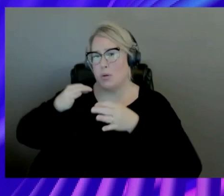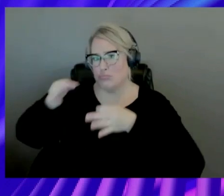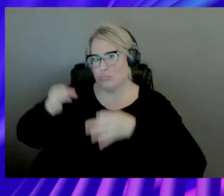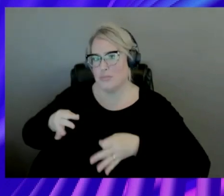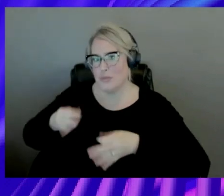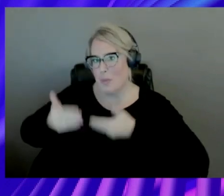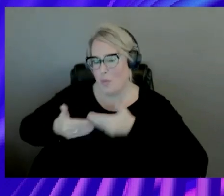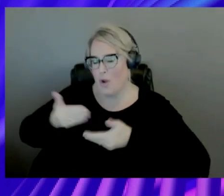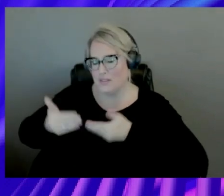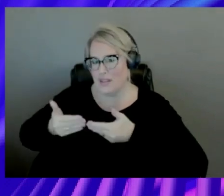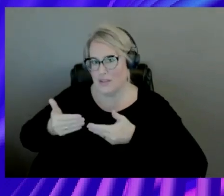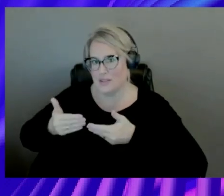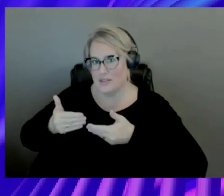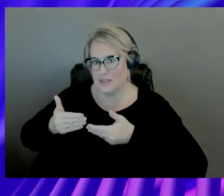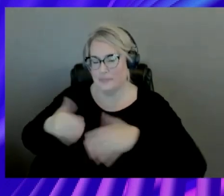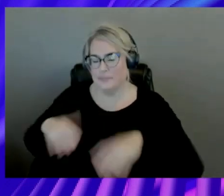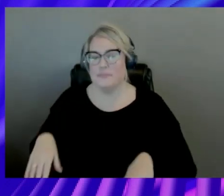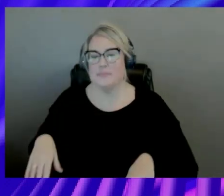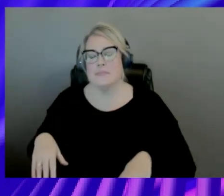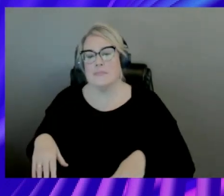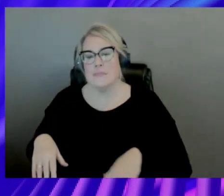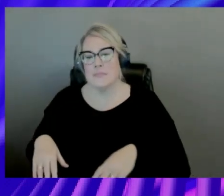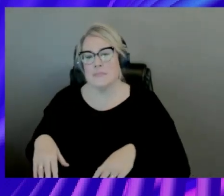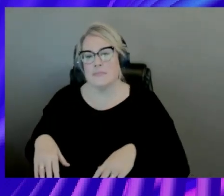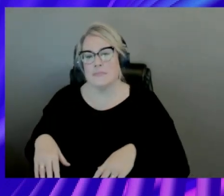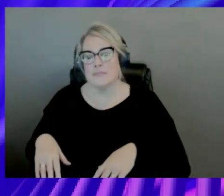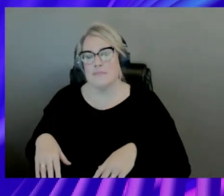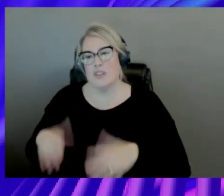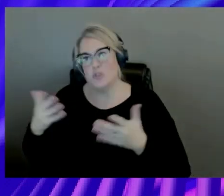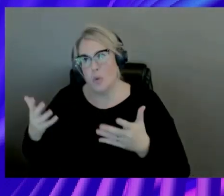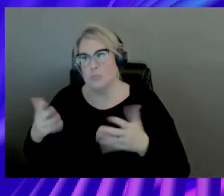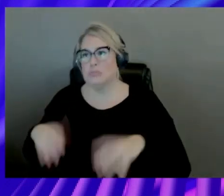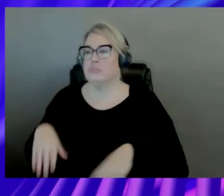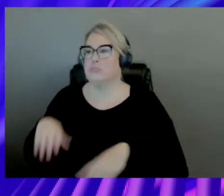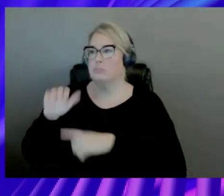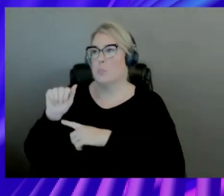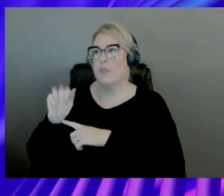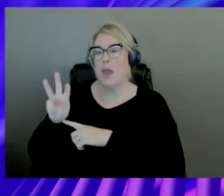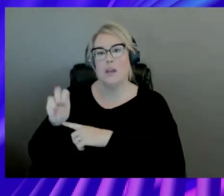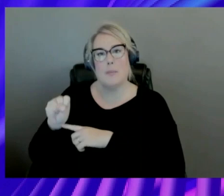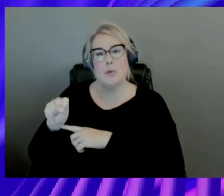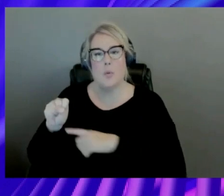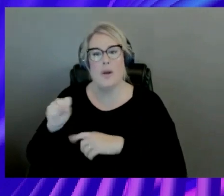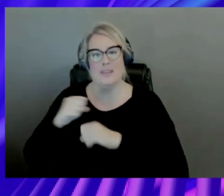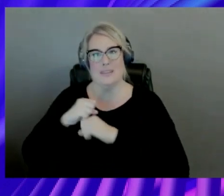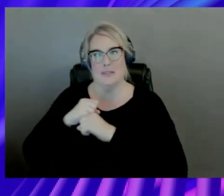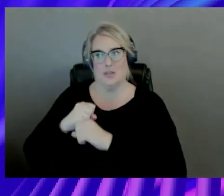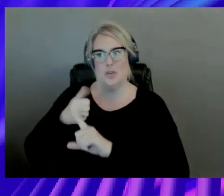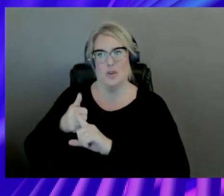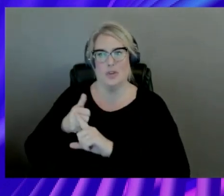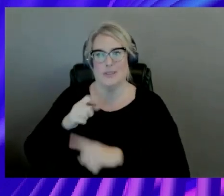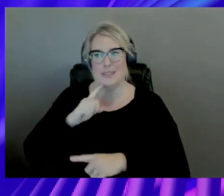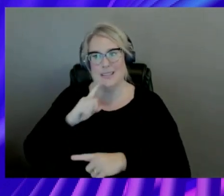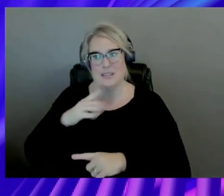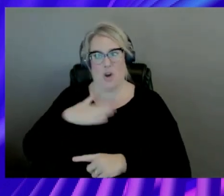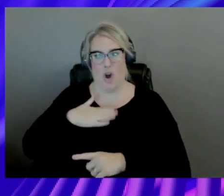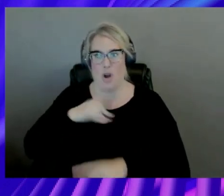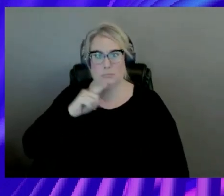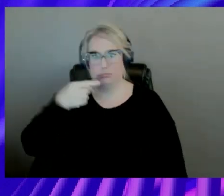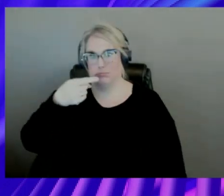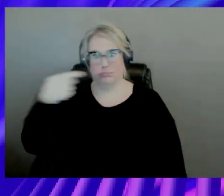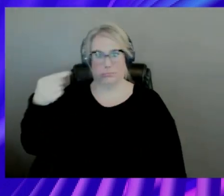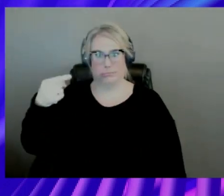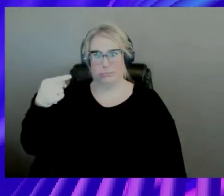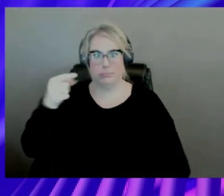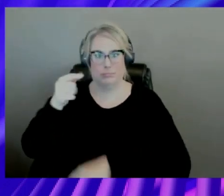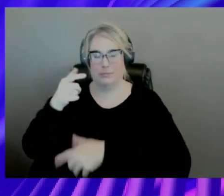So to kind of set the scene with AWS, you know, security is job zero for us. We're really, really